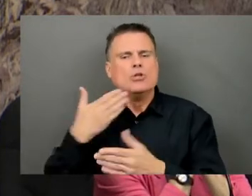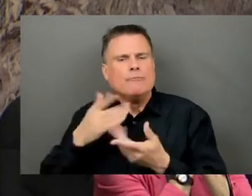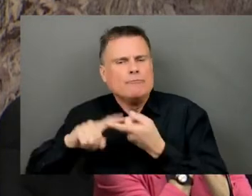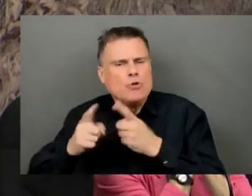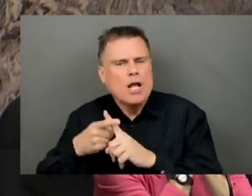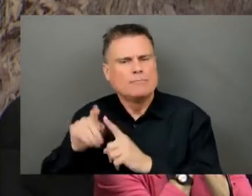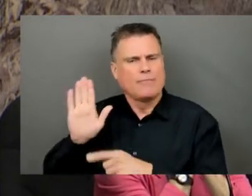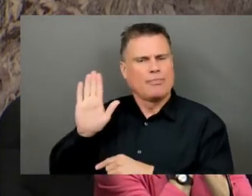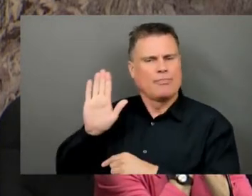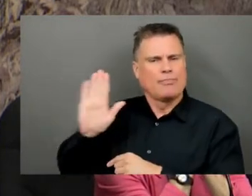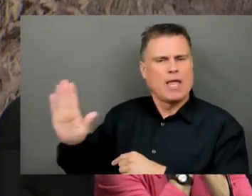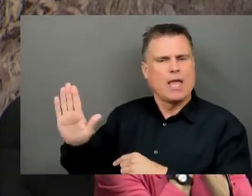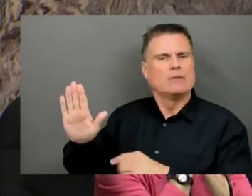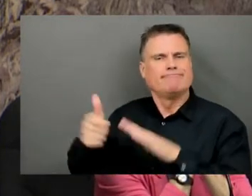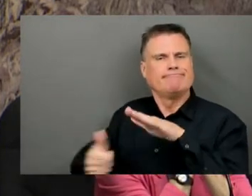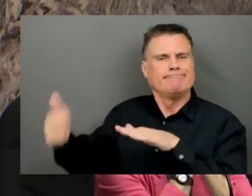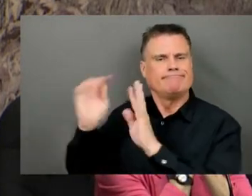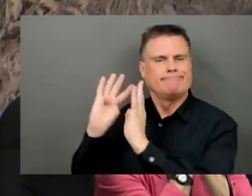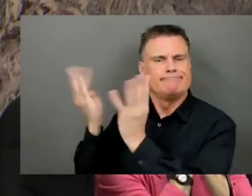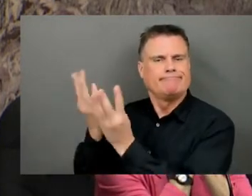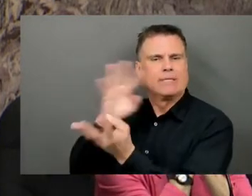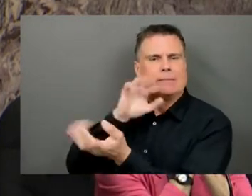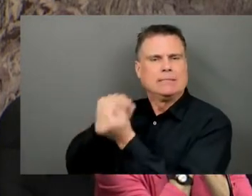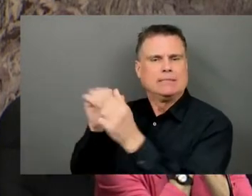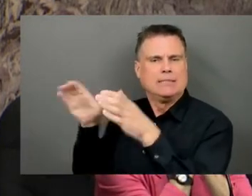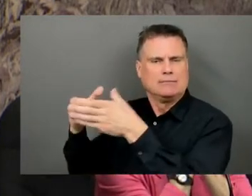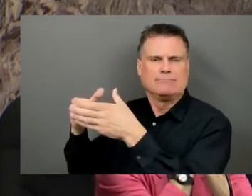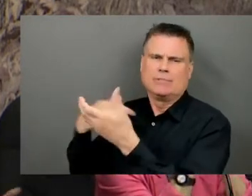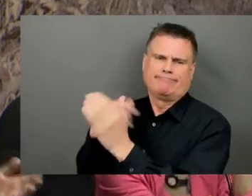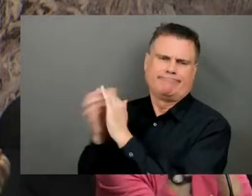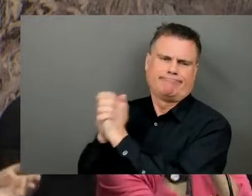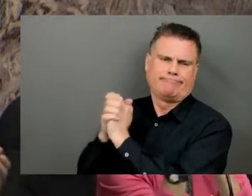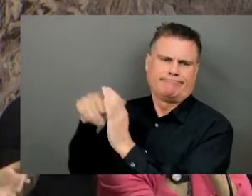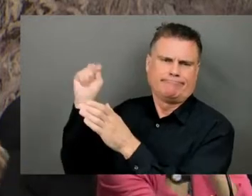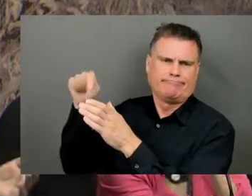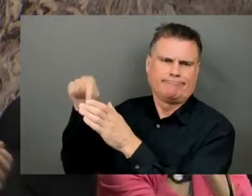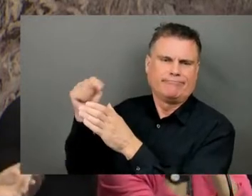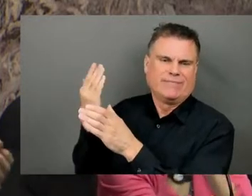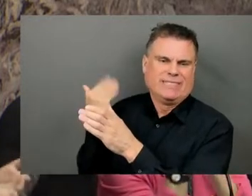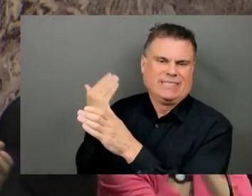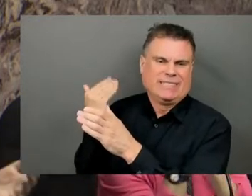to the 15th anniversary of Tawasin First Nations Treaty.